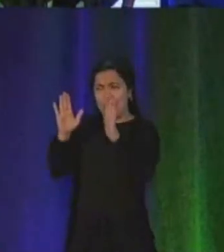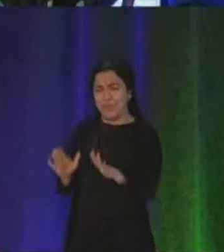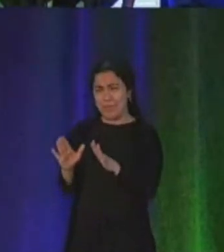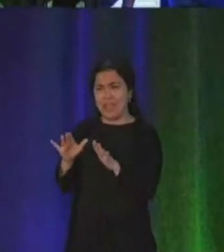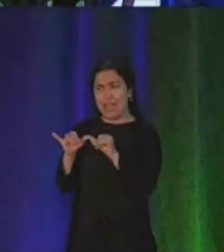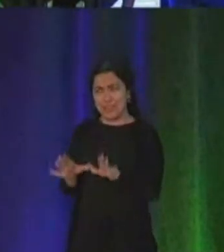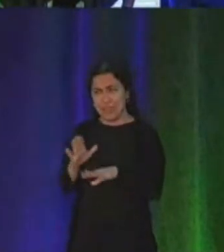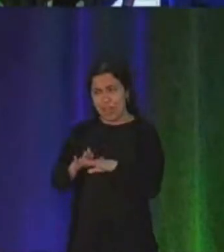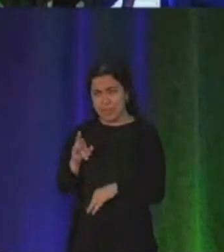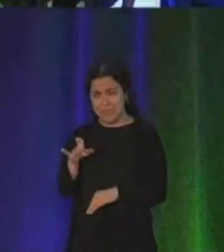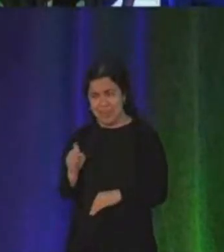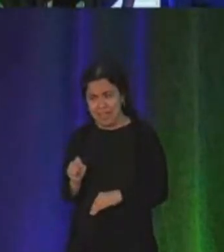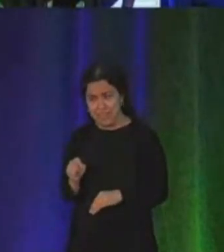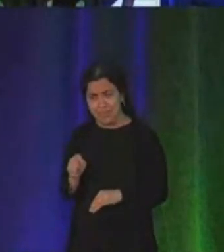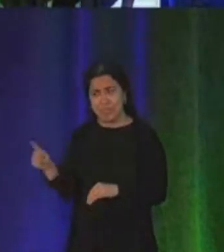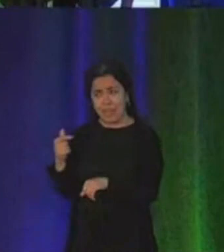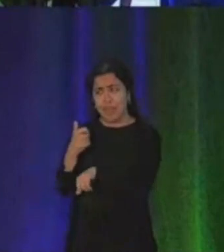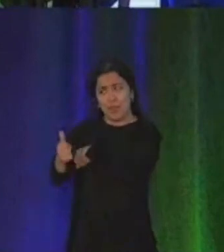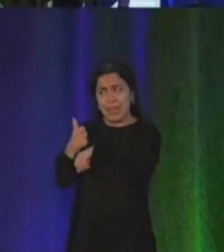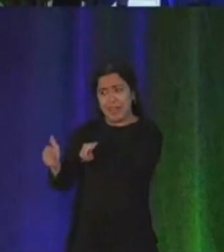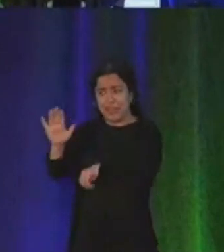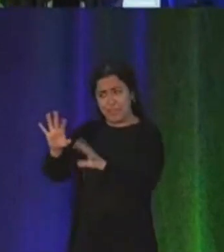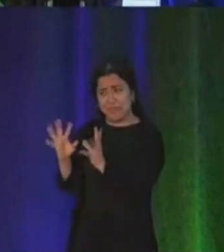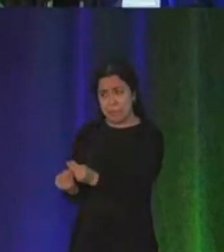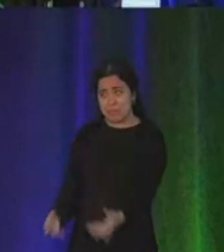team? They threatened their families.